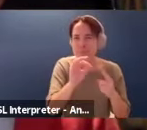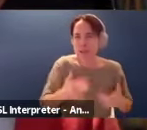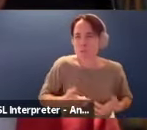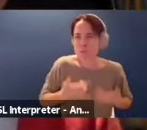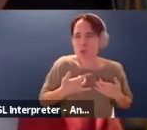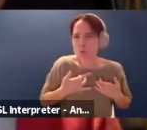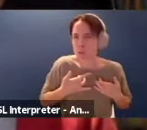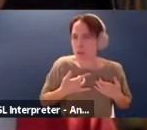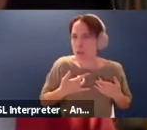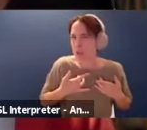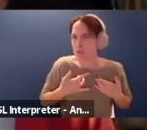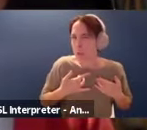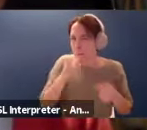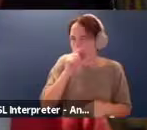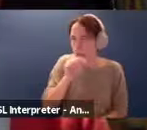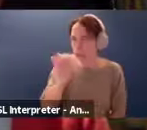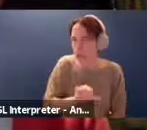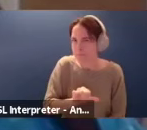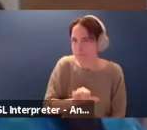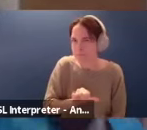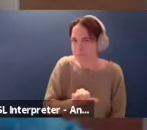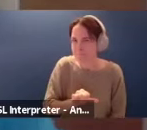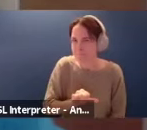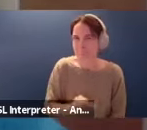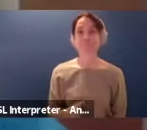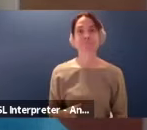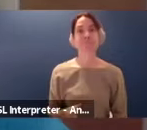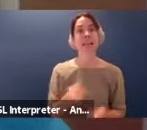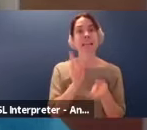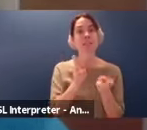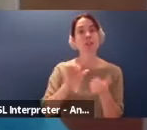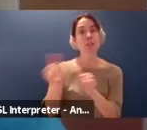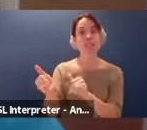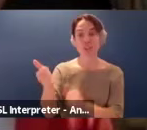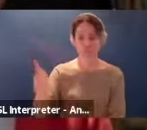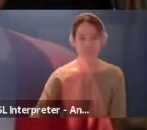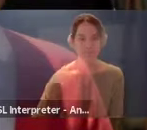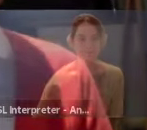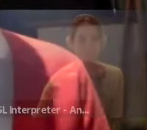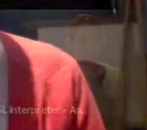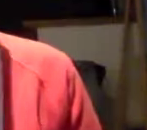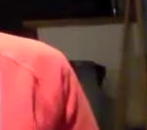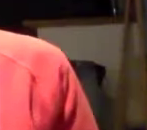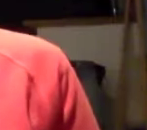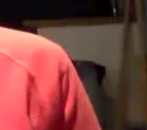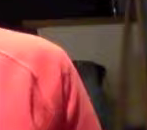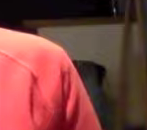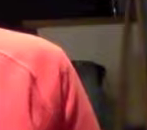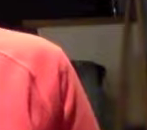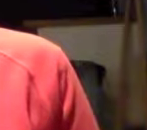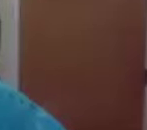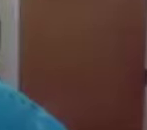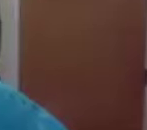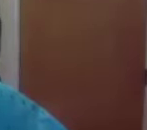yeah thank you so um one last question um